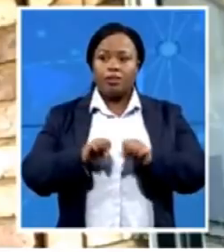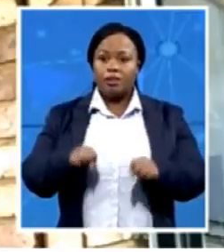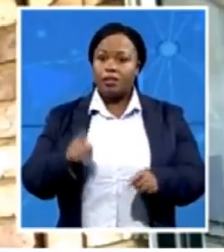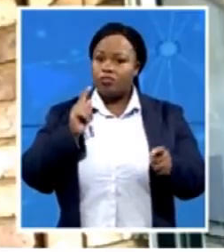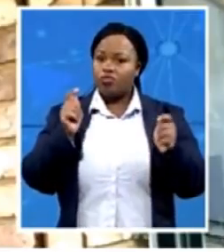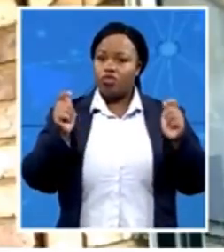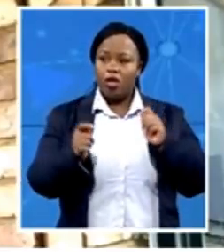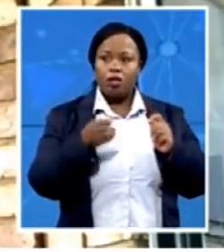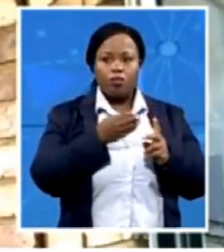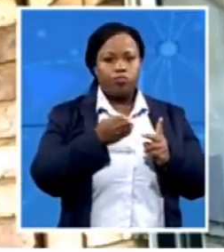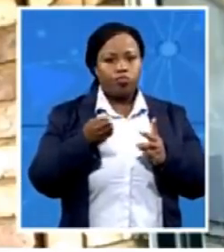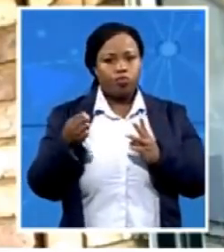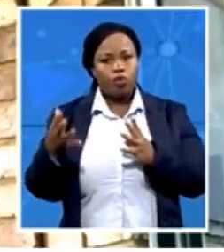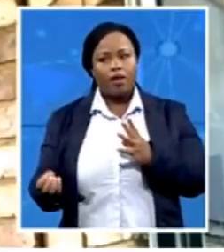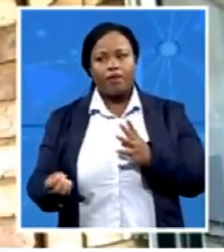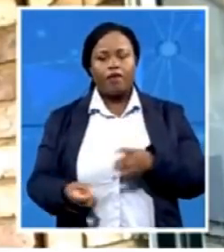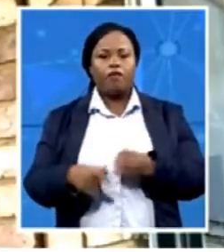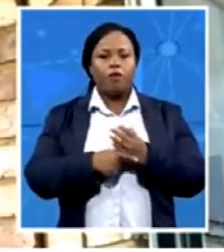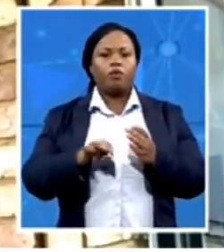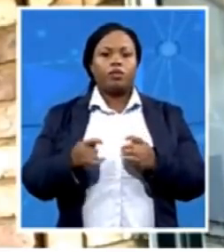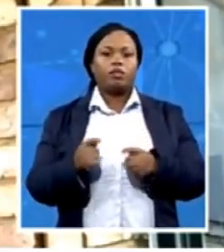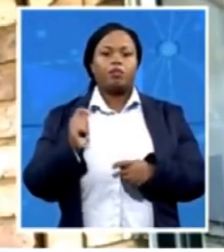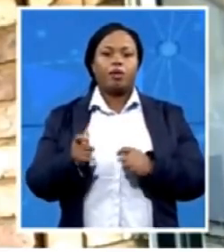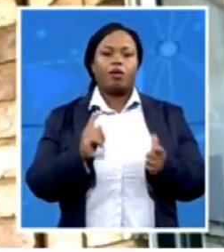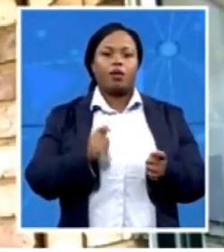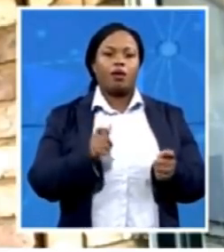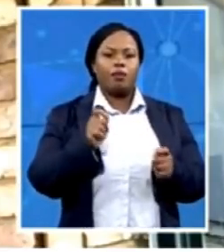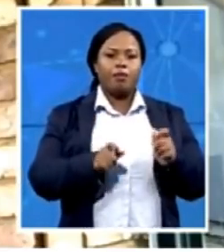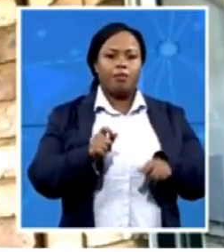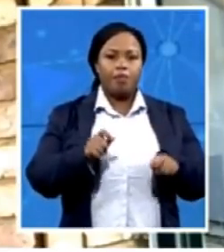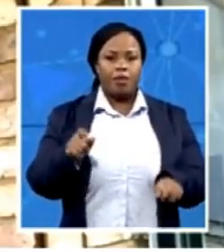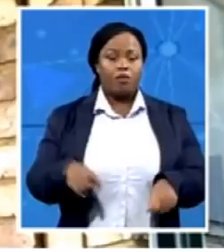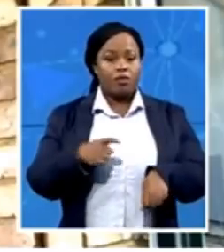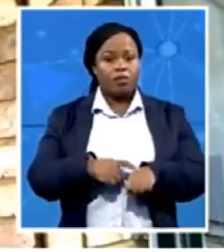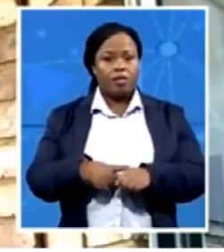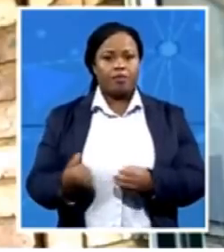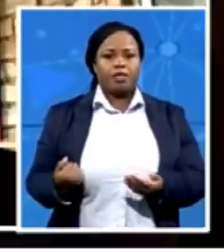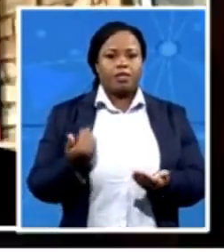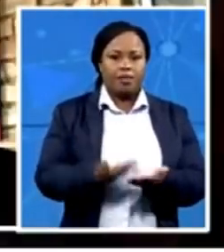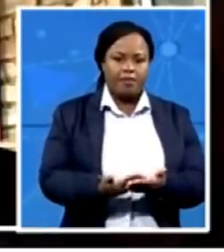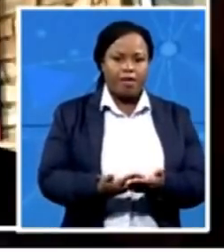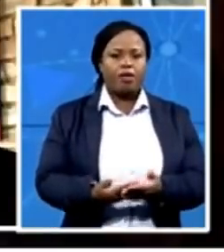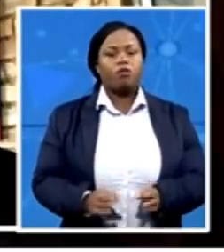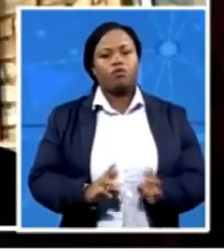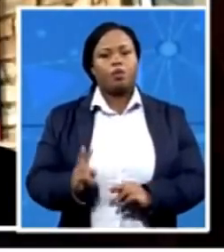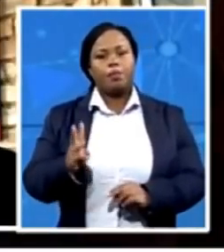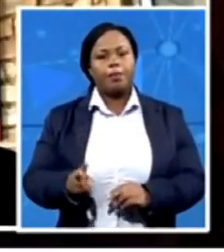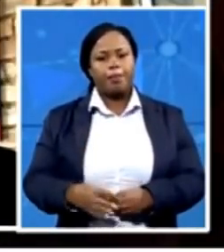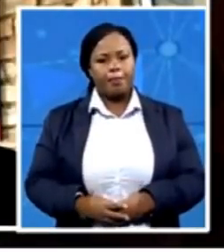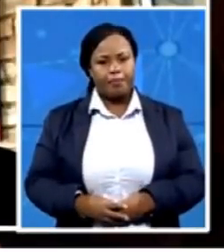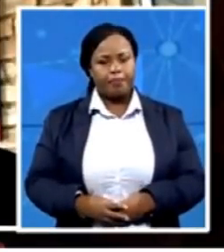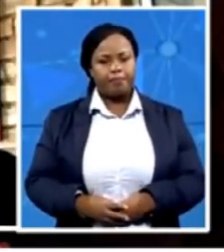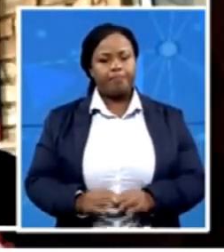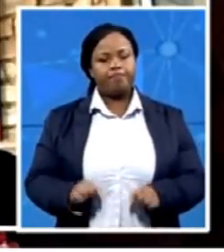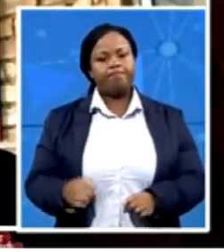taxpayers, when it's time for them to do their submissions, we will be ready. All right, Marcia, appreciate all the information. Thank